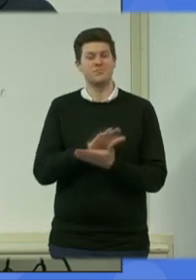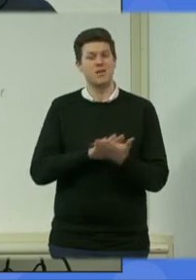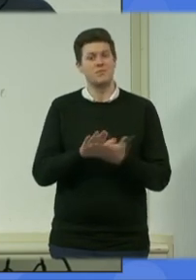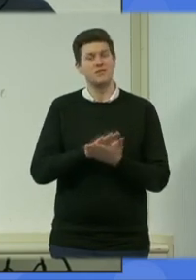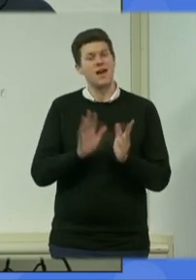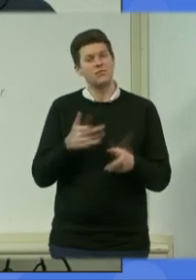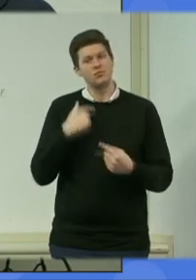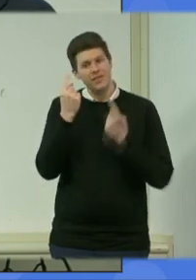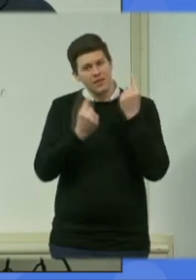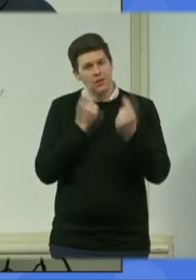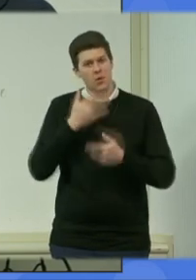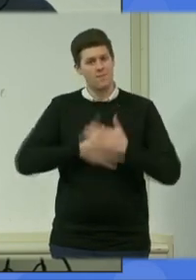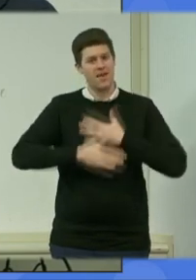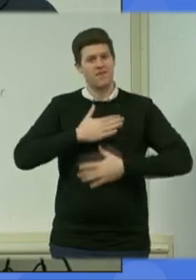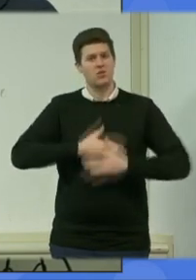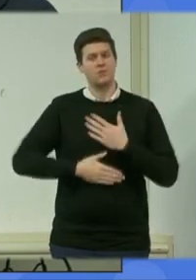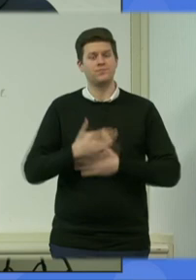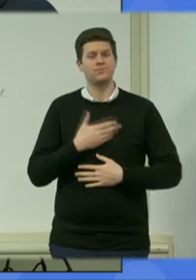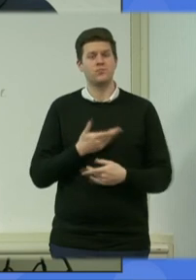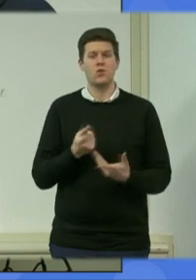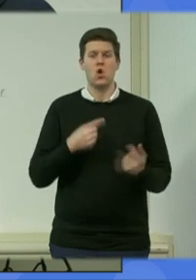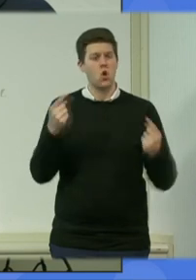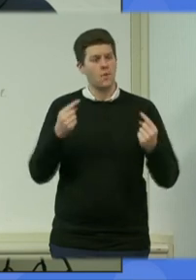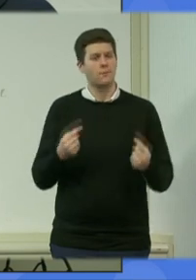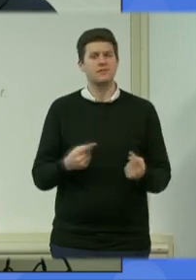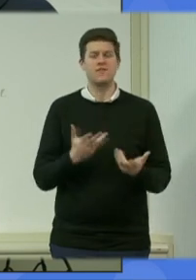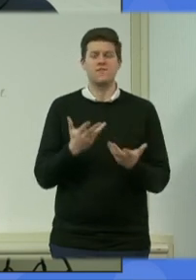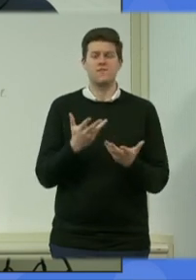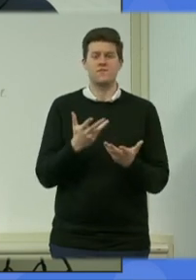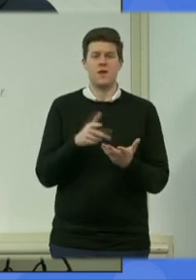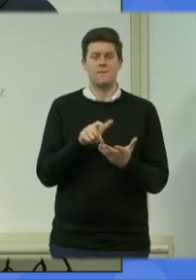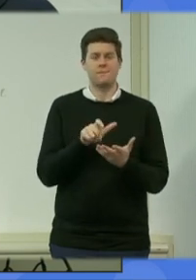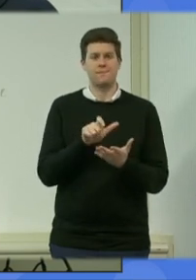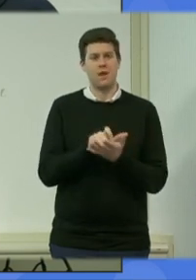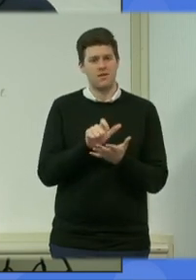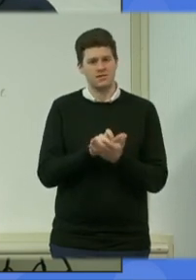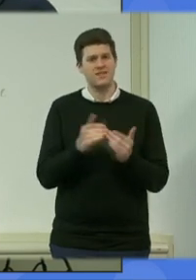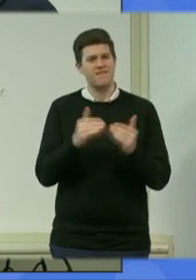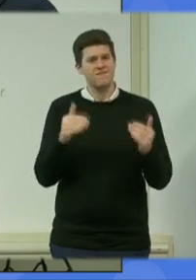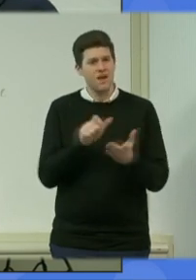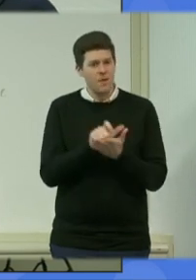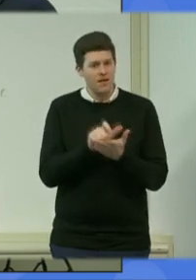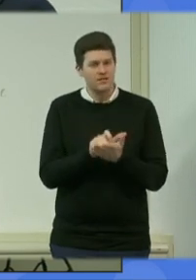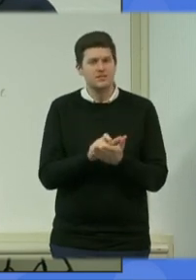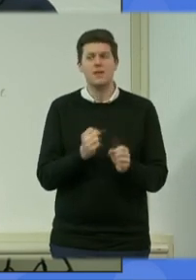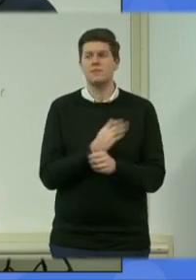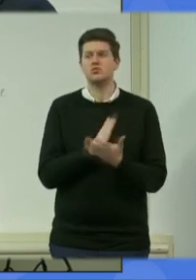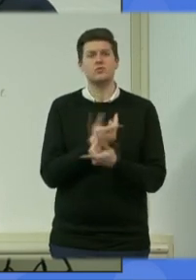and supporting competitive markets and fair markets, and ensuring good businesses are competing on a level playing